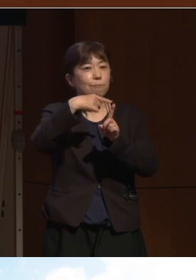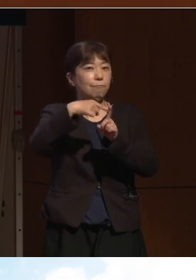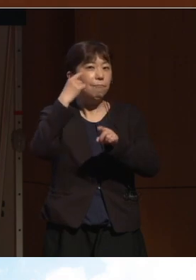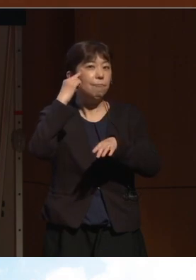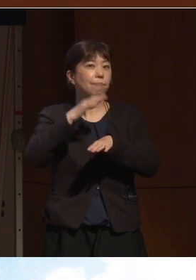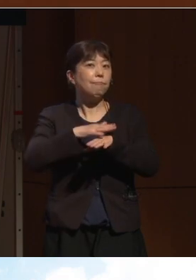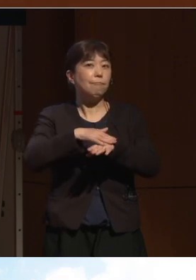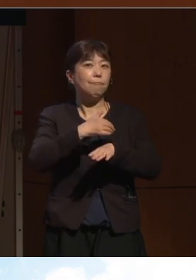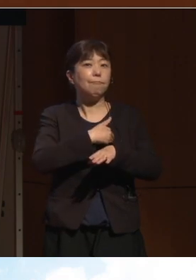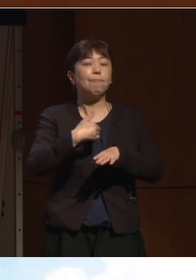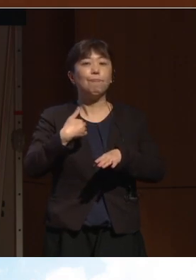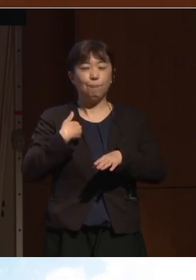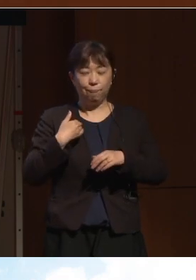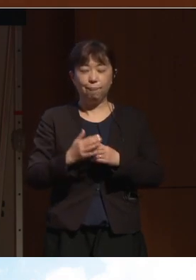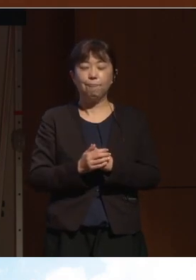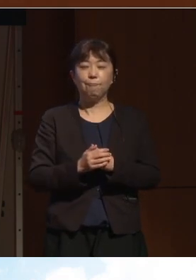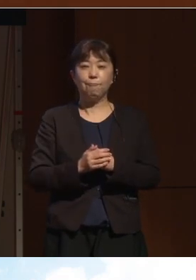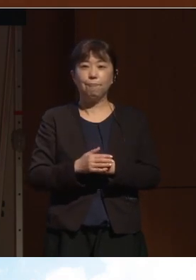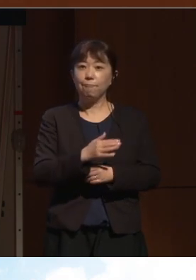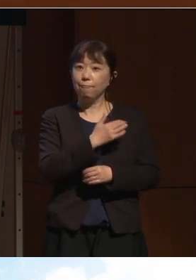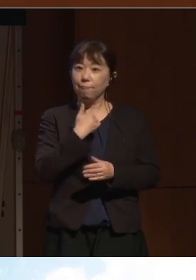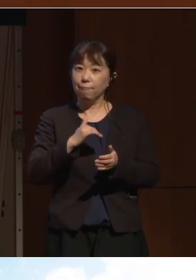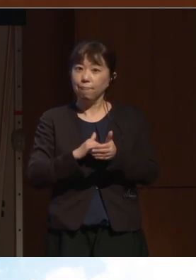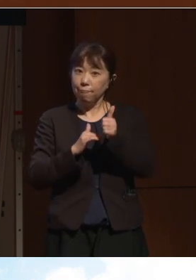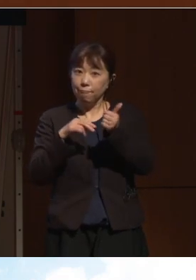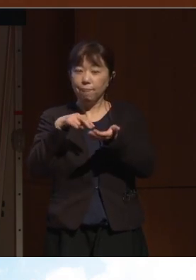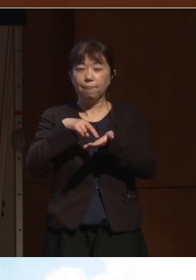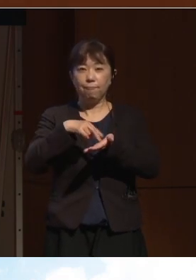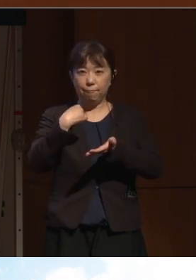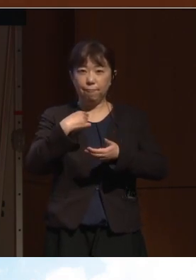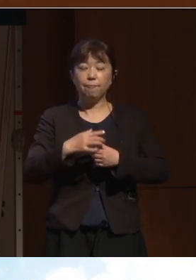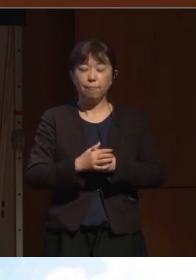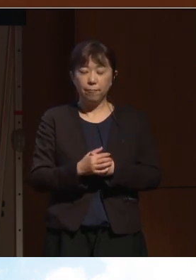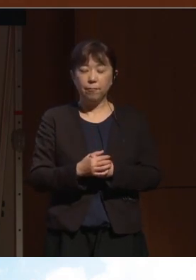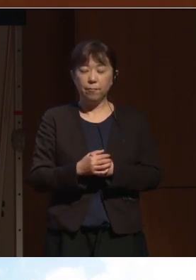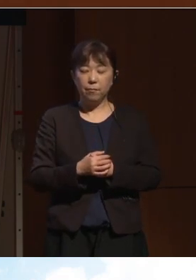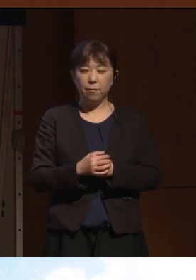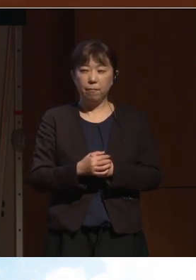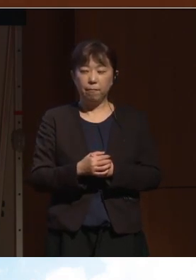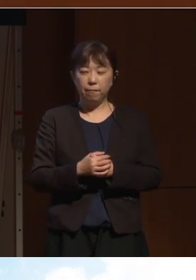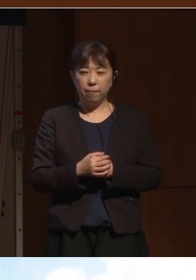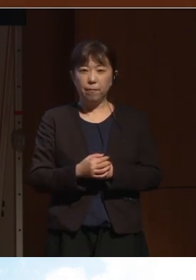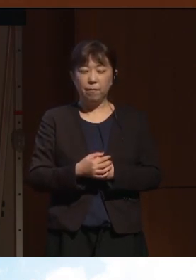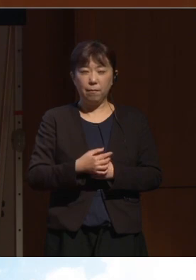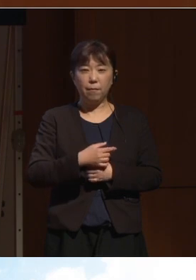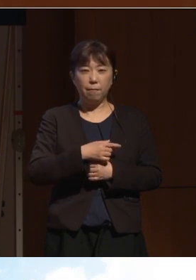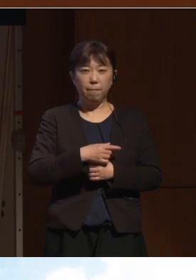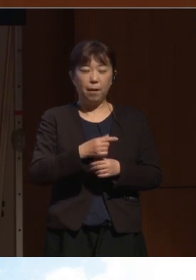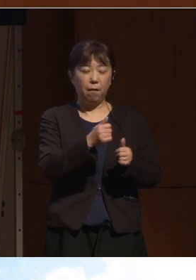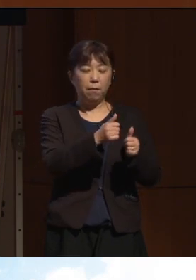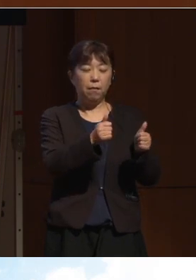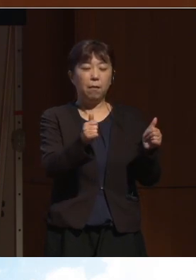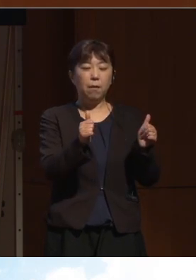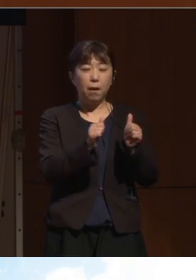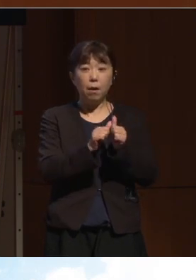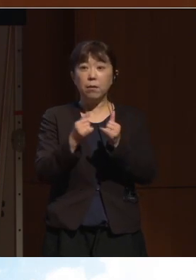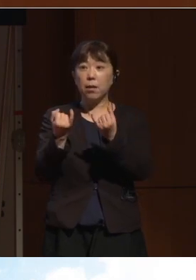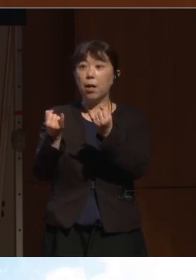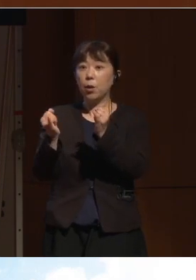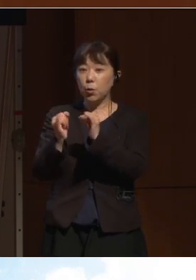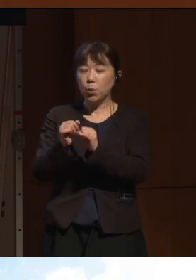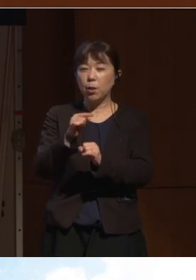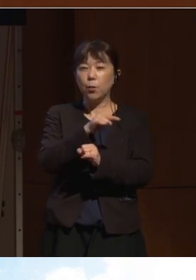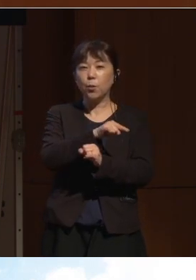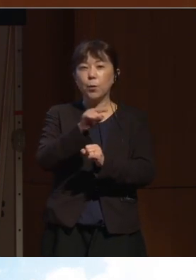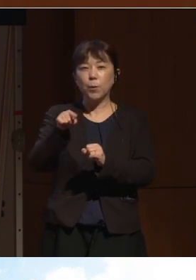is caring for a great range of men and women of a grand old age. Some of that's due to luck, but the chances of delaying